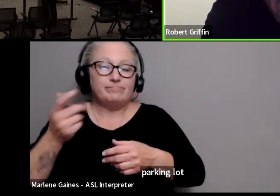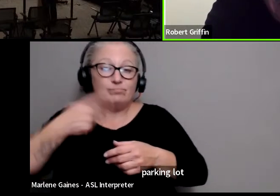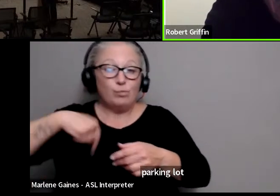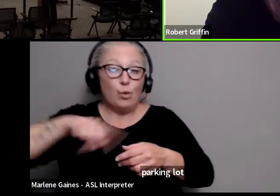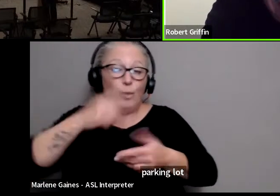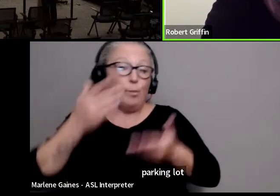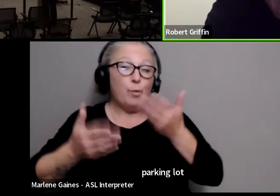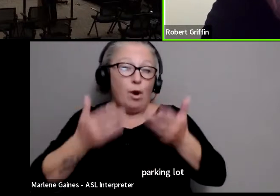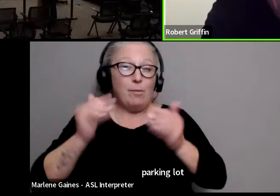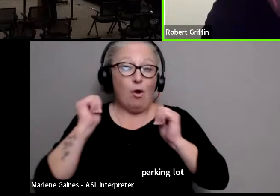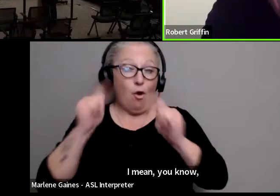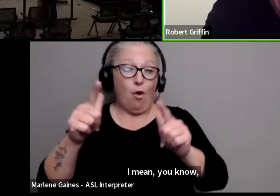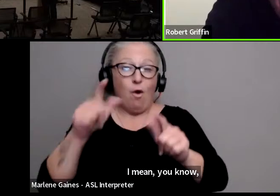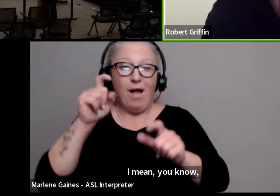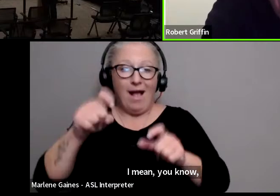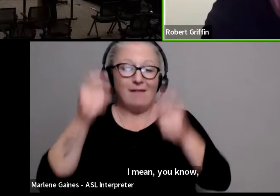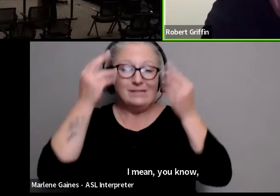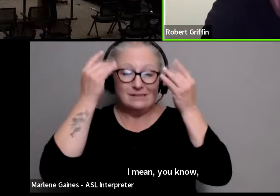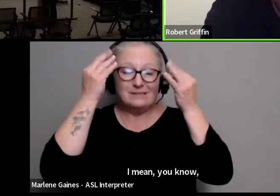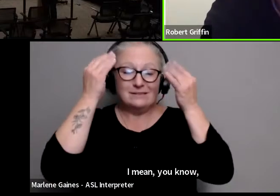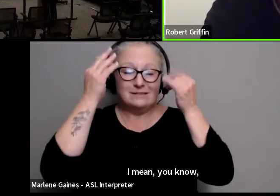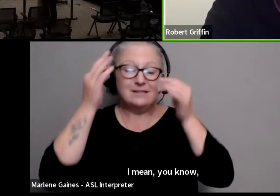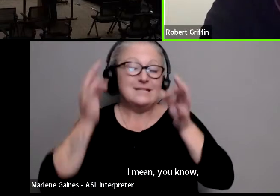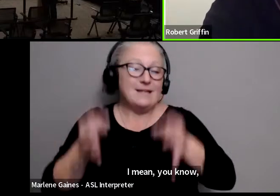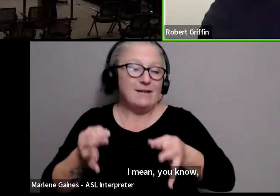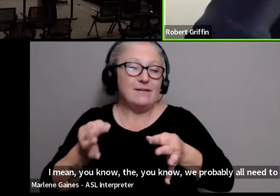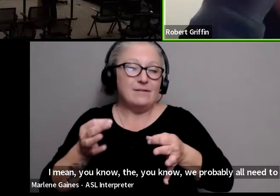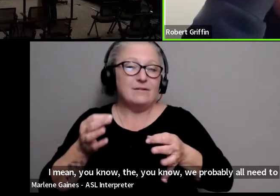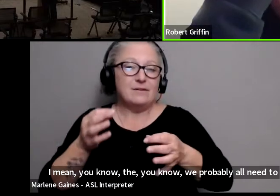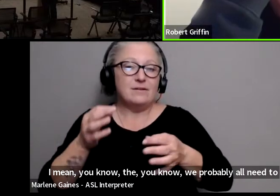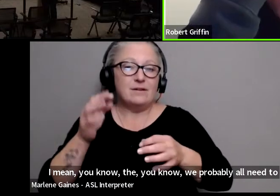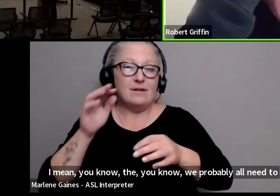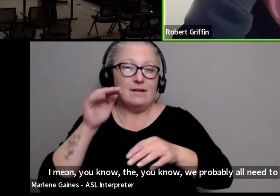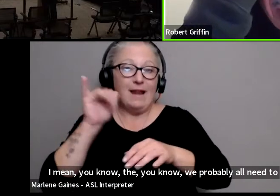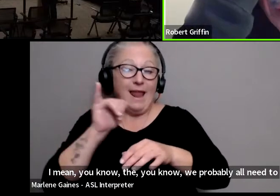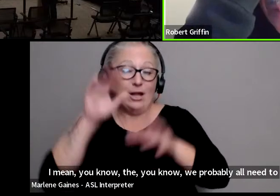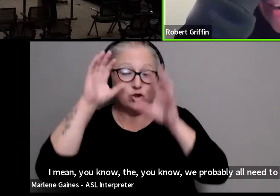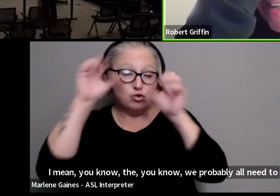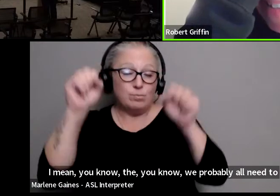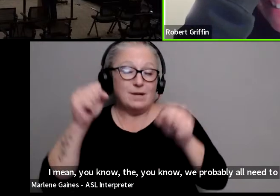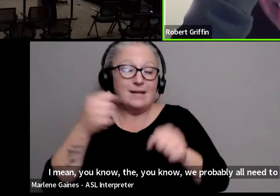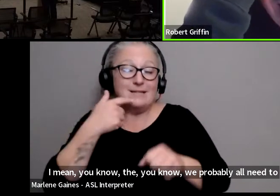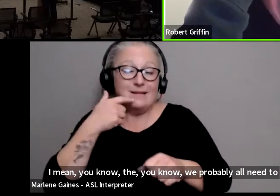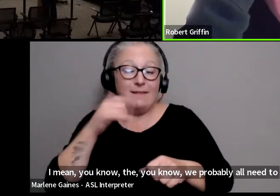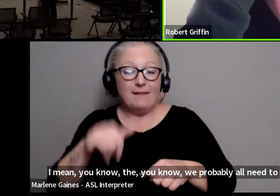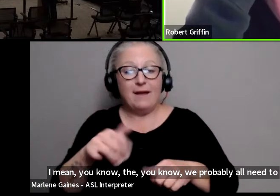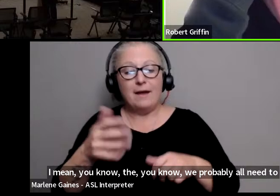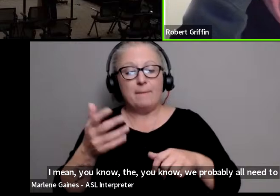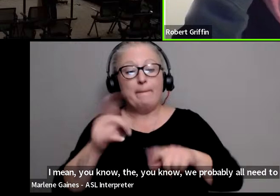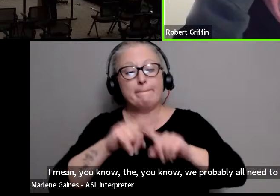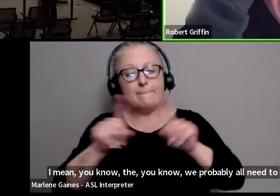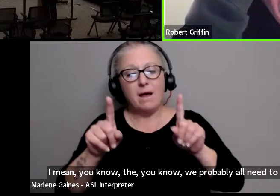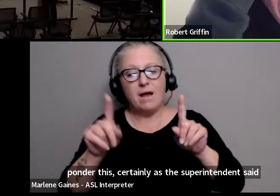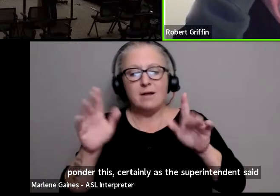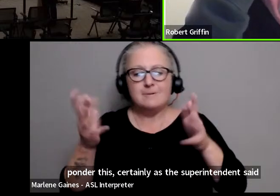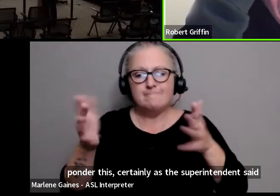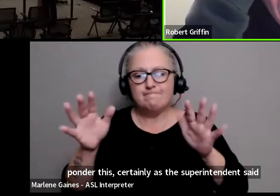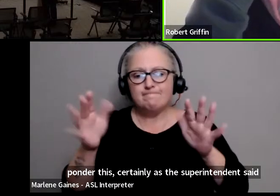we probably all need to ponder this, certainly as the superintendent said, but it kind